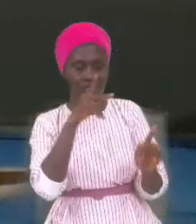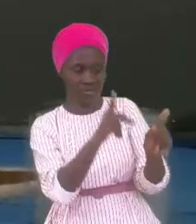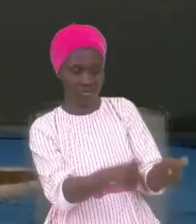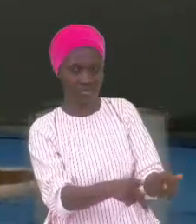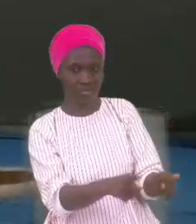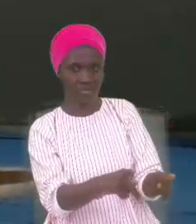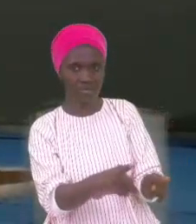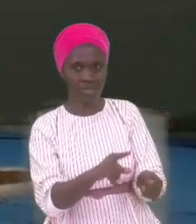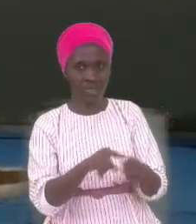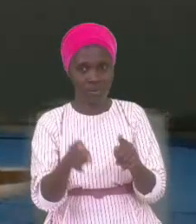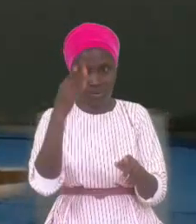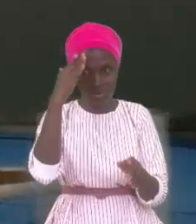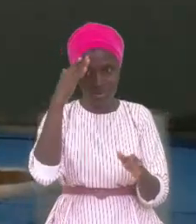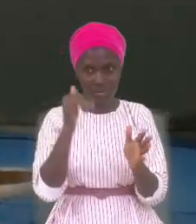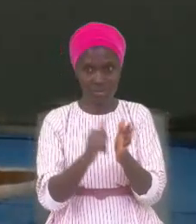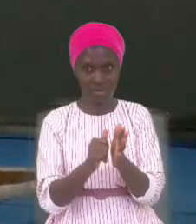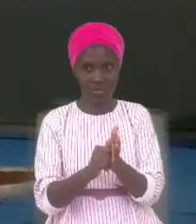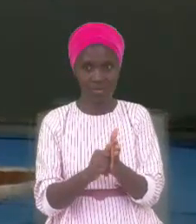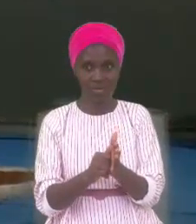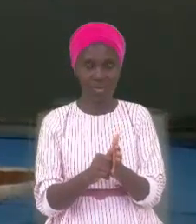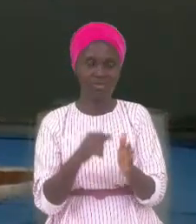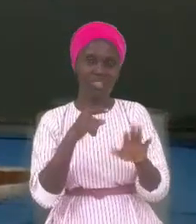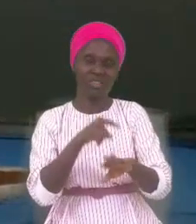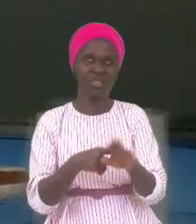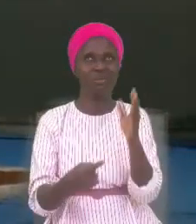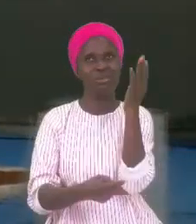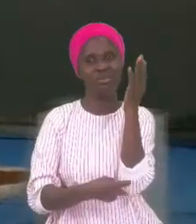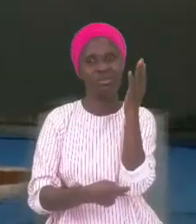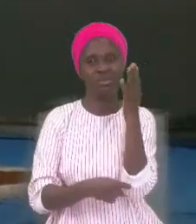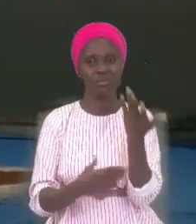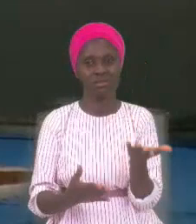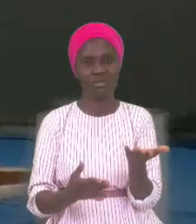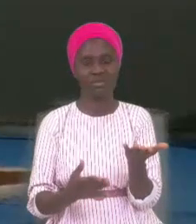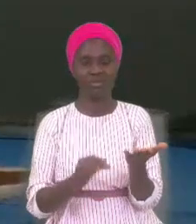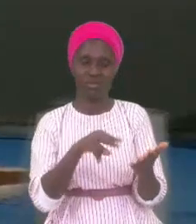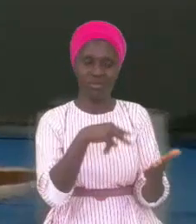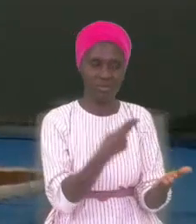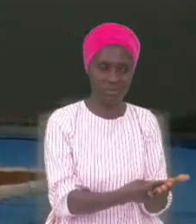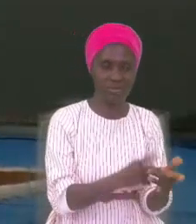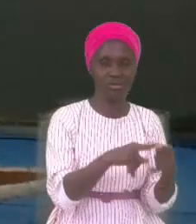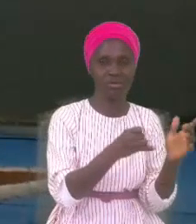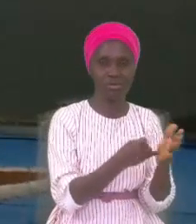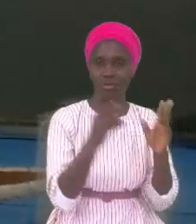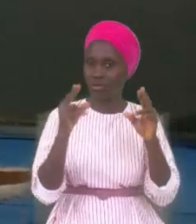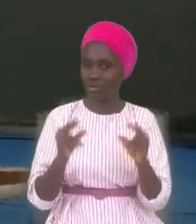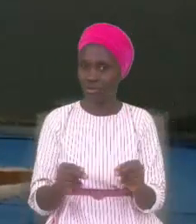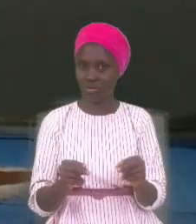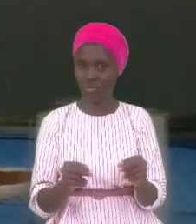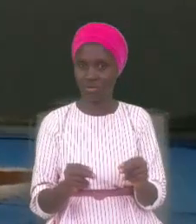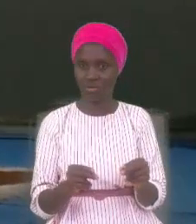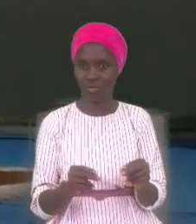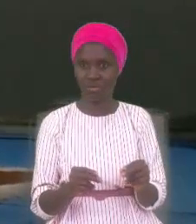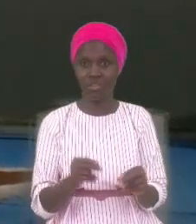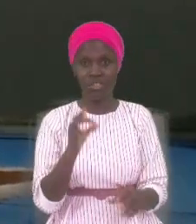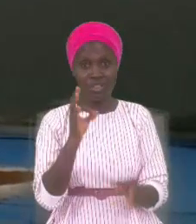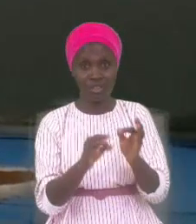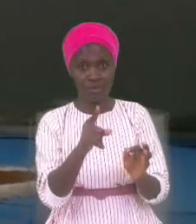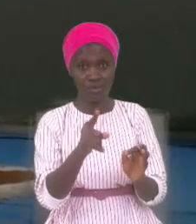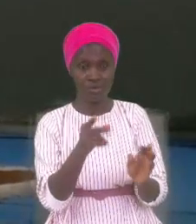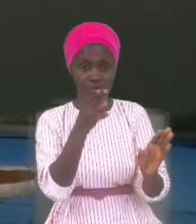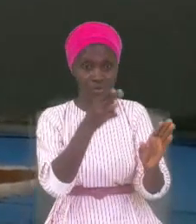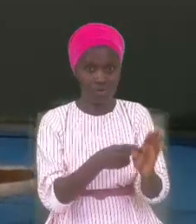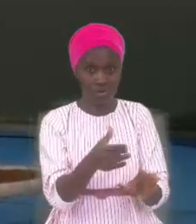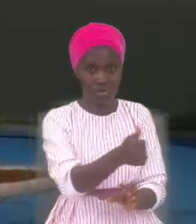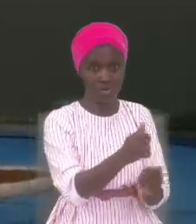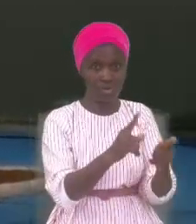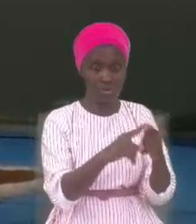know, at the time of temptation, I just said, no, you become one with the harlot.